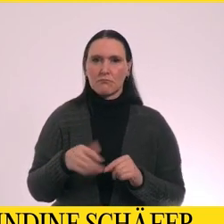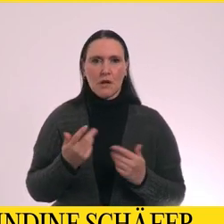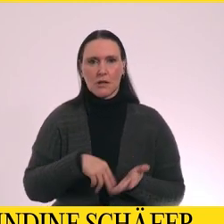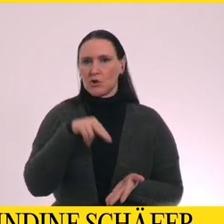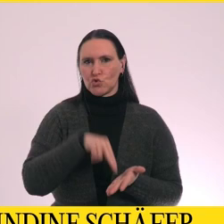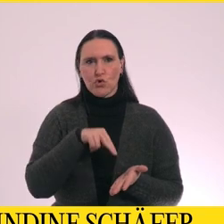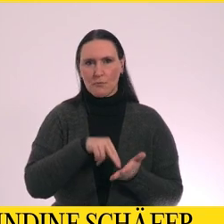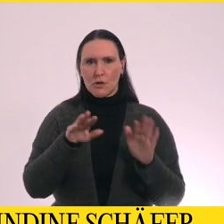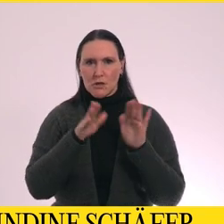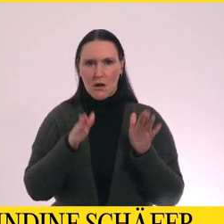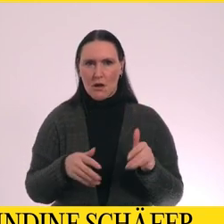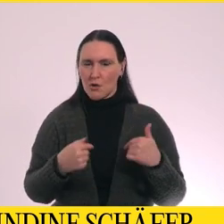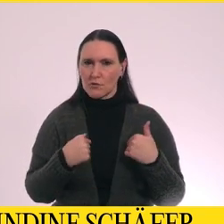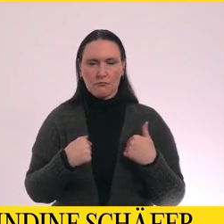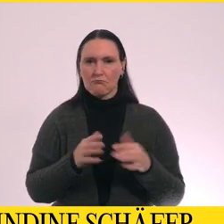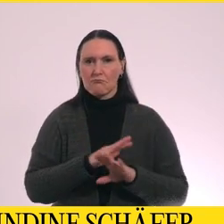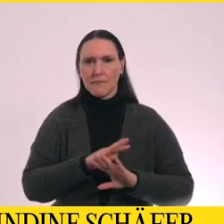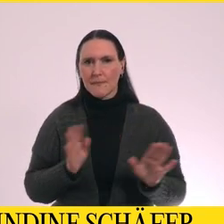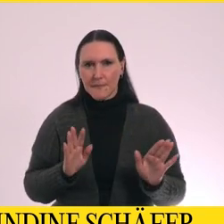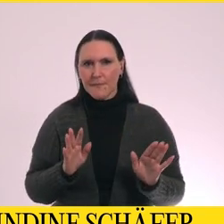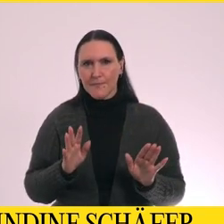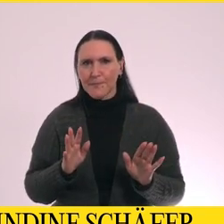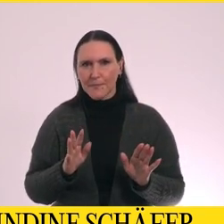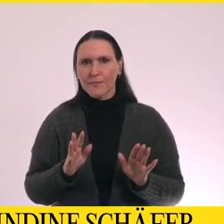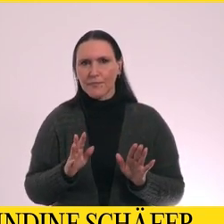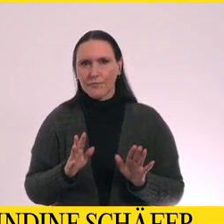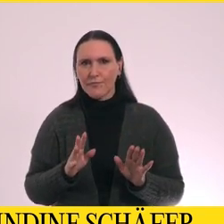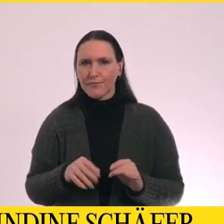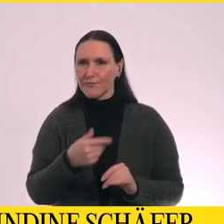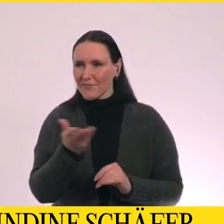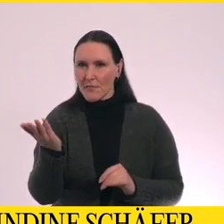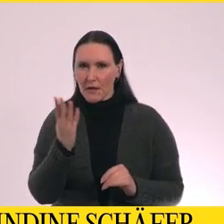an antidote to these very conditions.